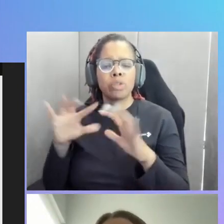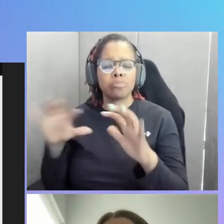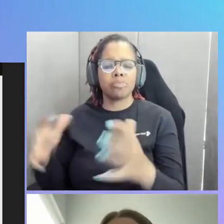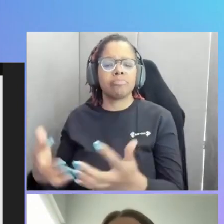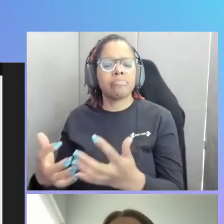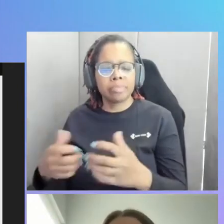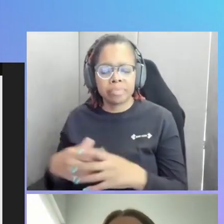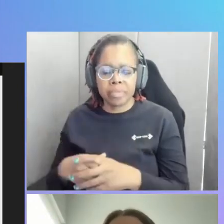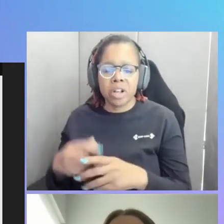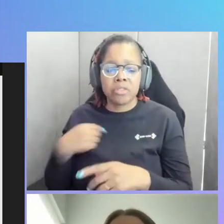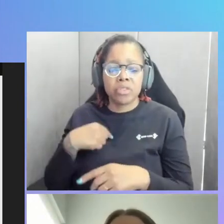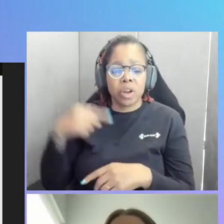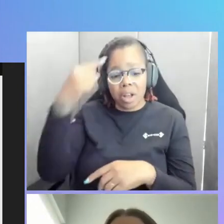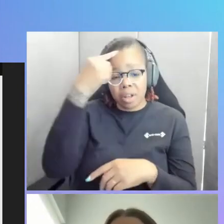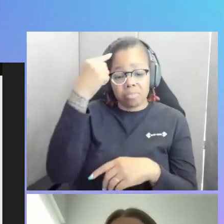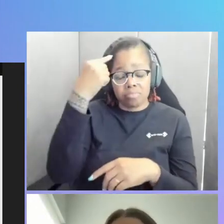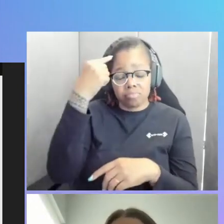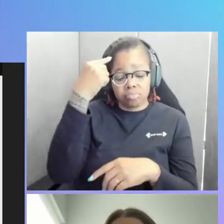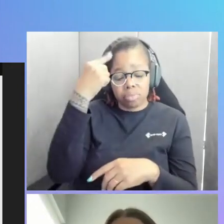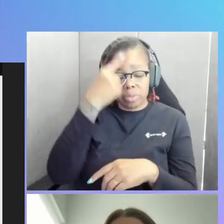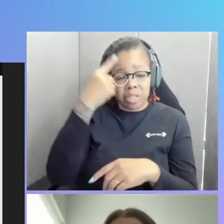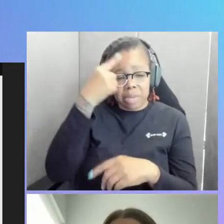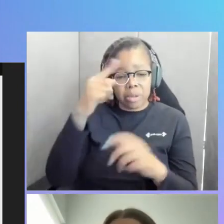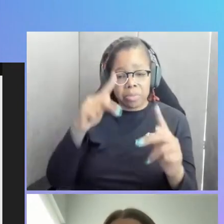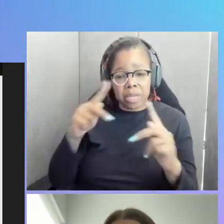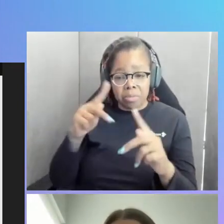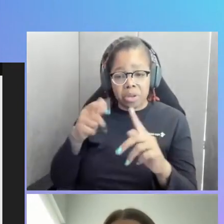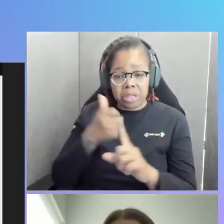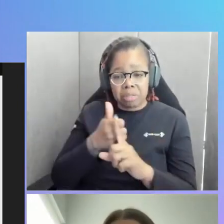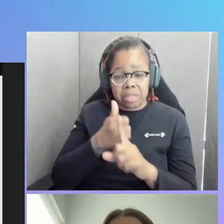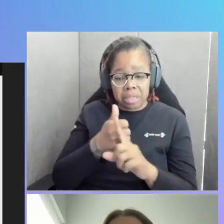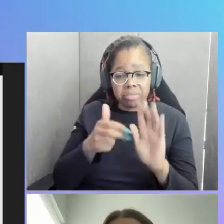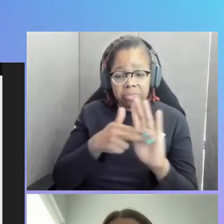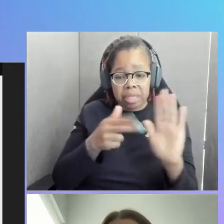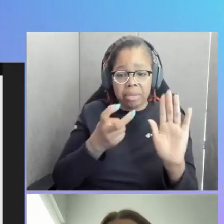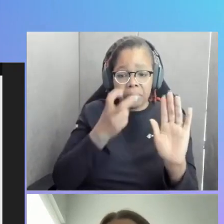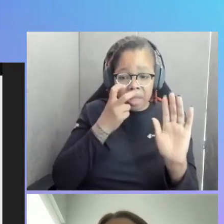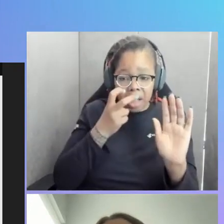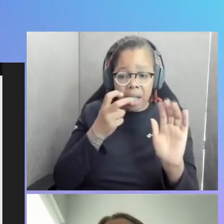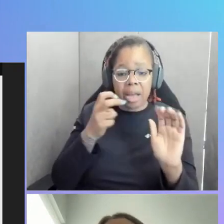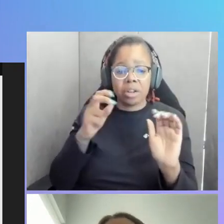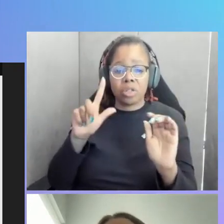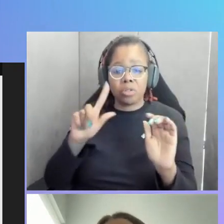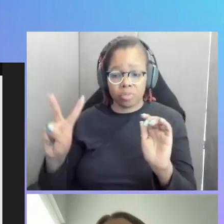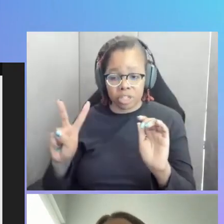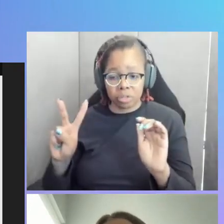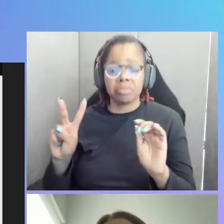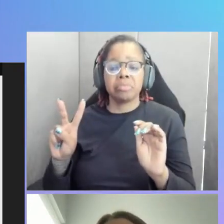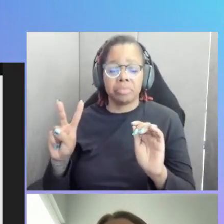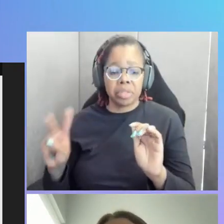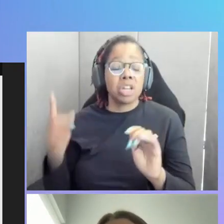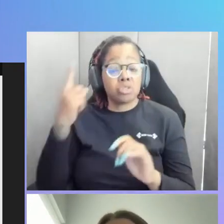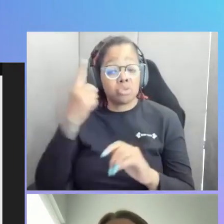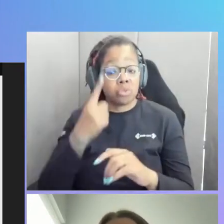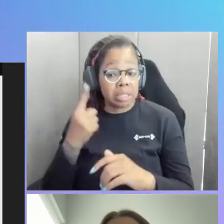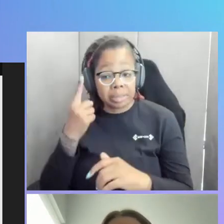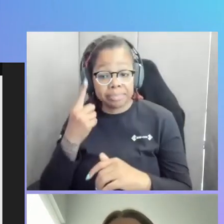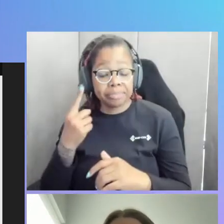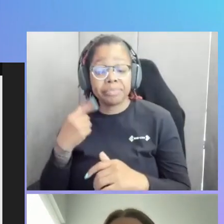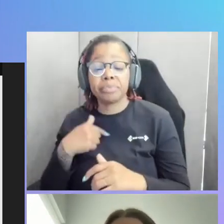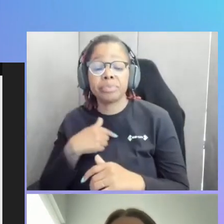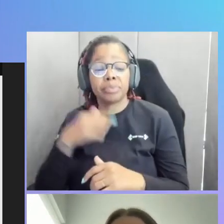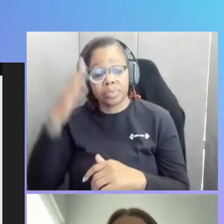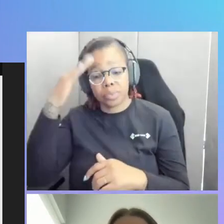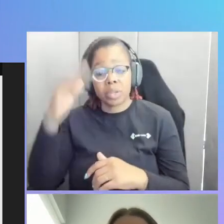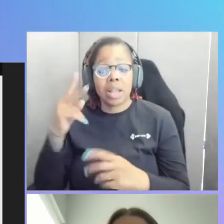us, we are thinking about wanting individuals who identify as blind as low vision, as we mentioned. The reason for this is because we know that